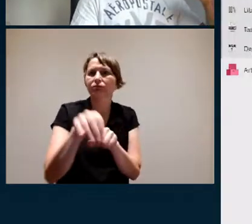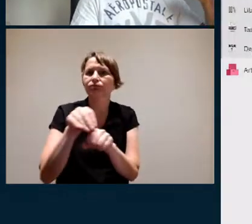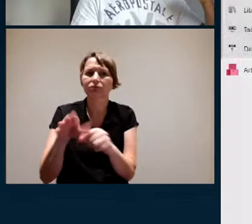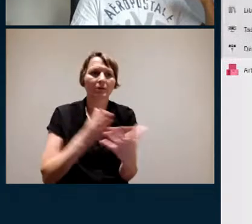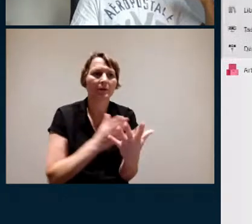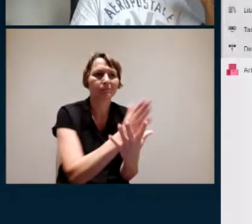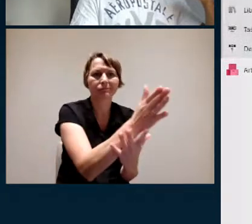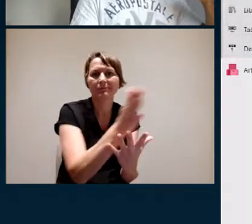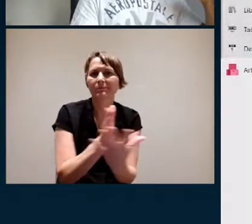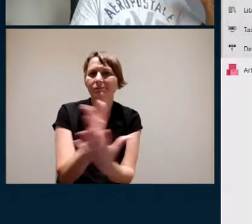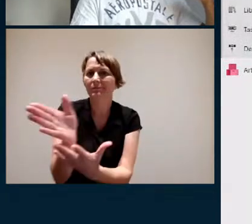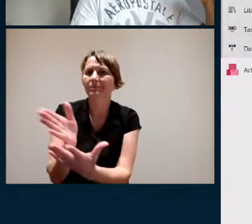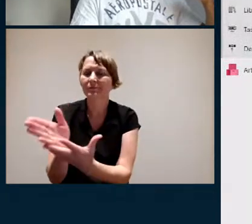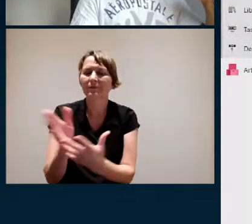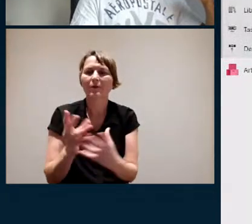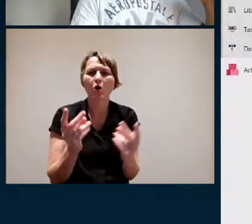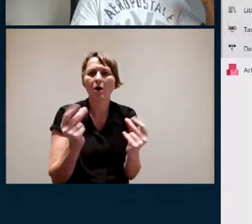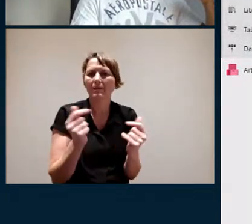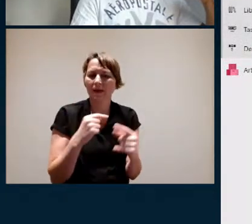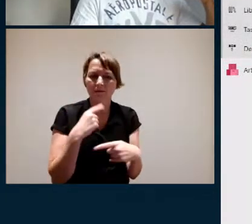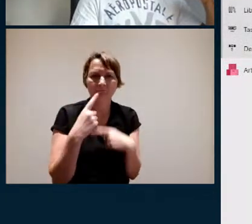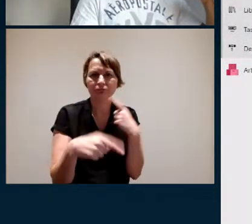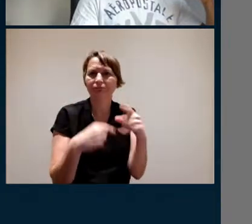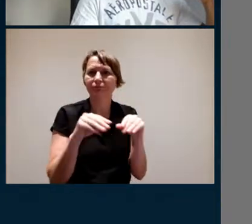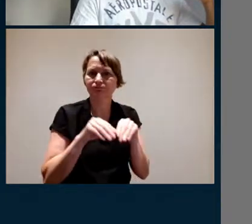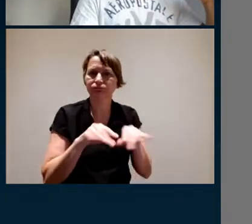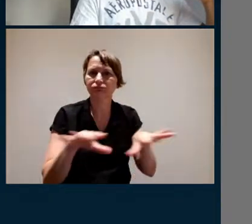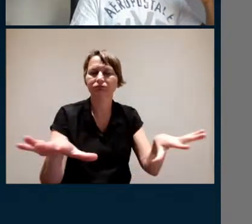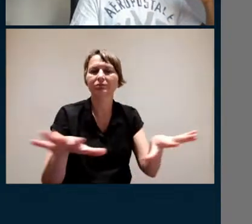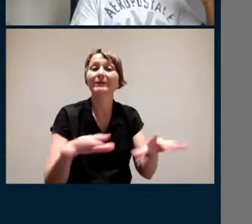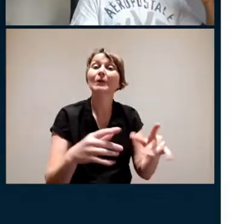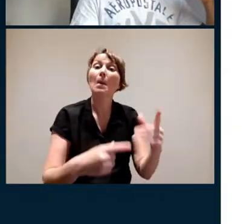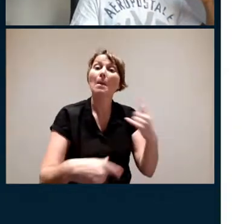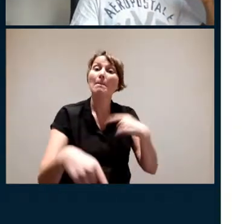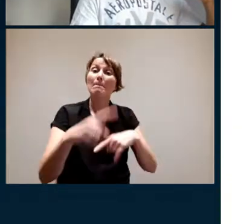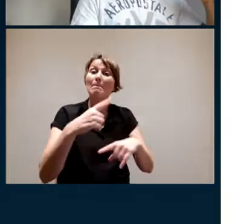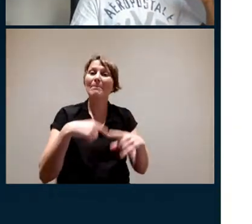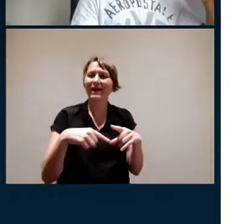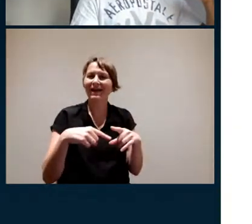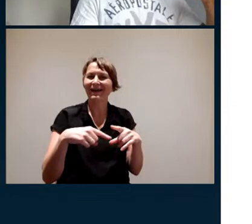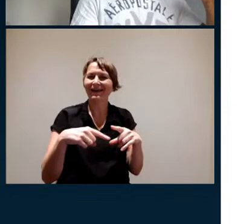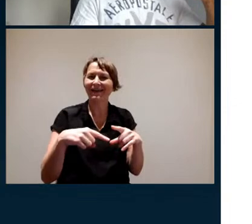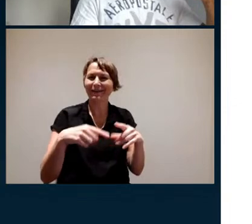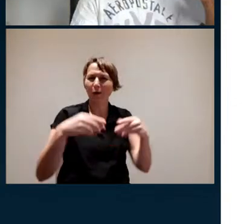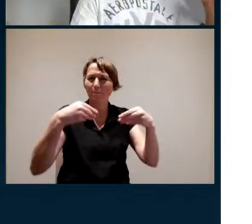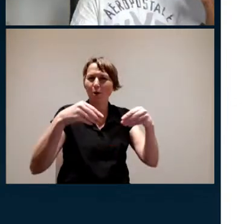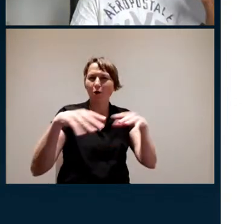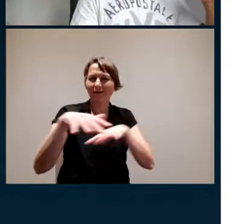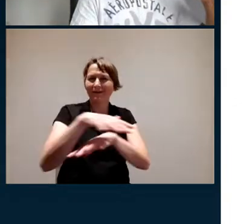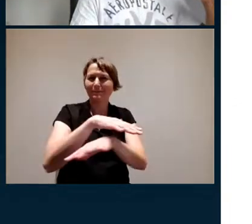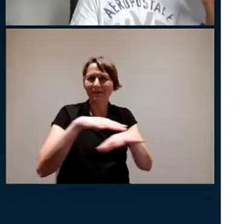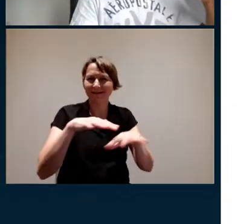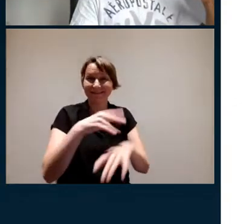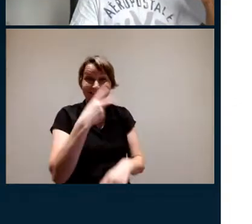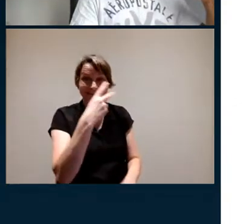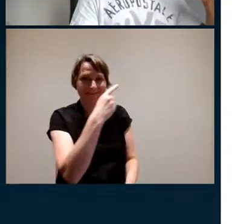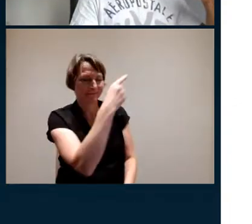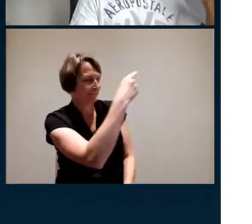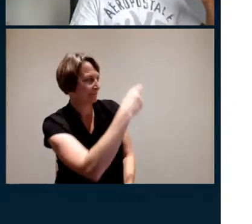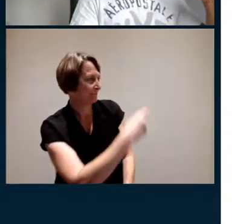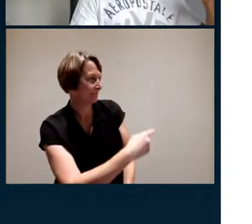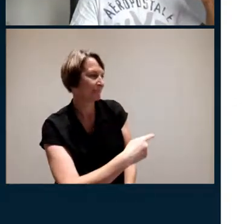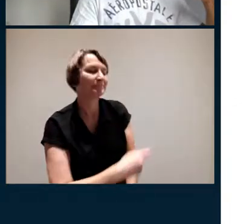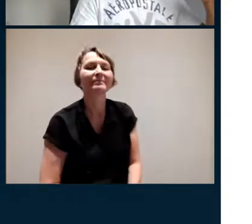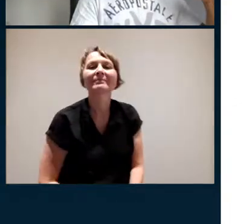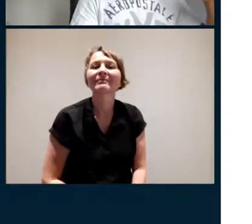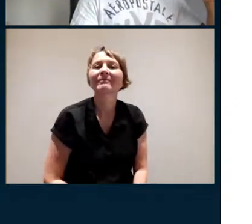Let's go back here, and let's go back to the marketplace. And there's a Logic App which was deployed, the